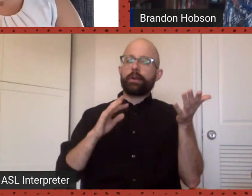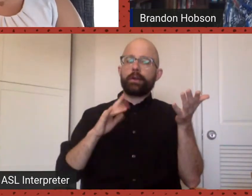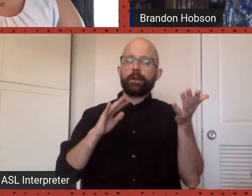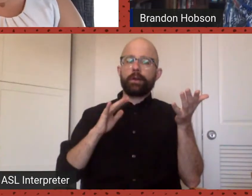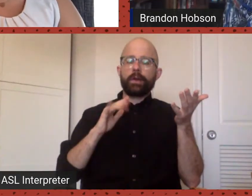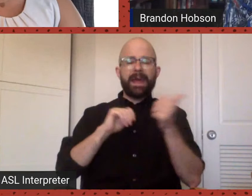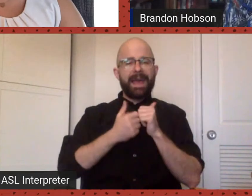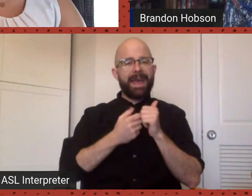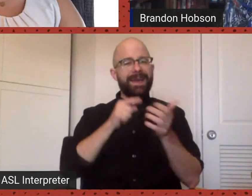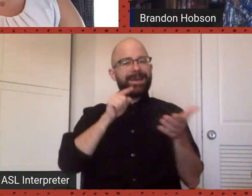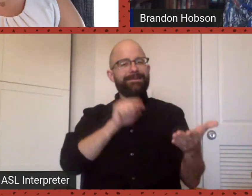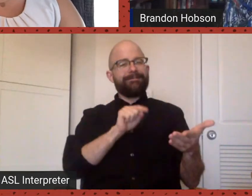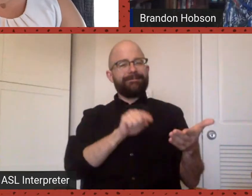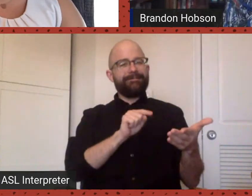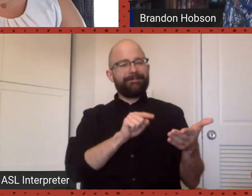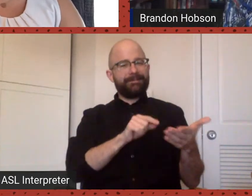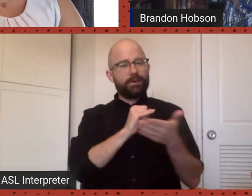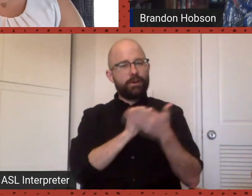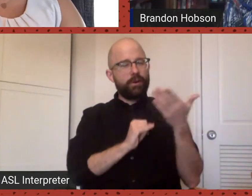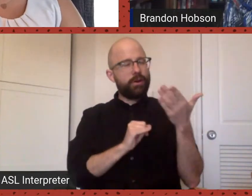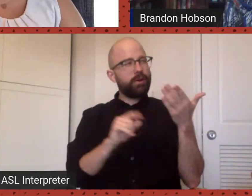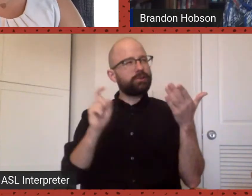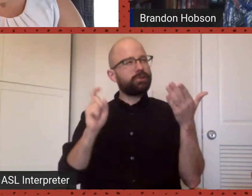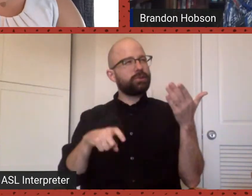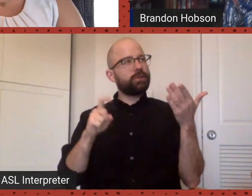art should